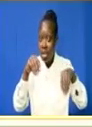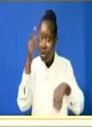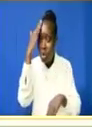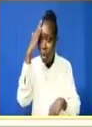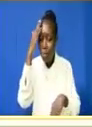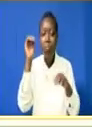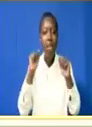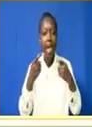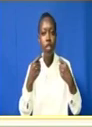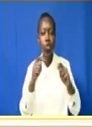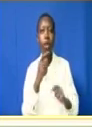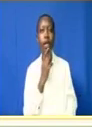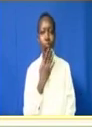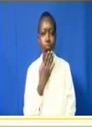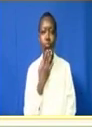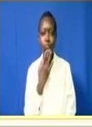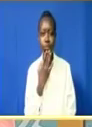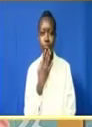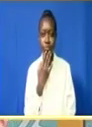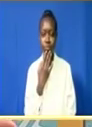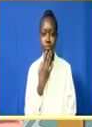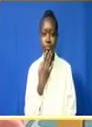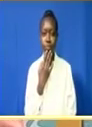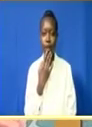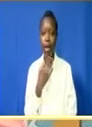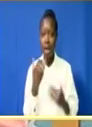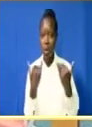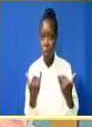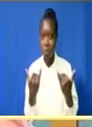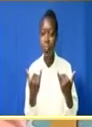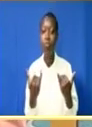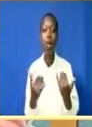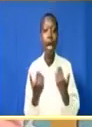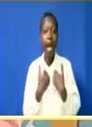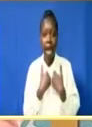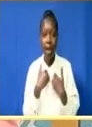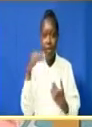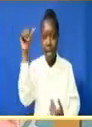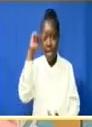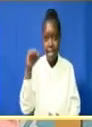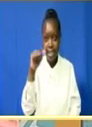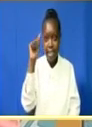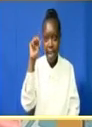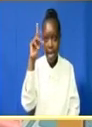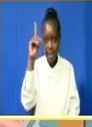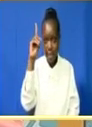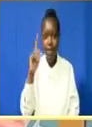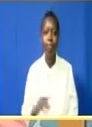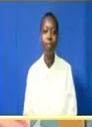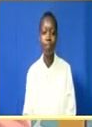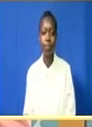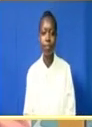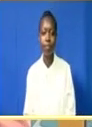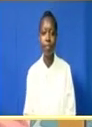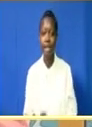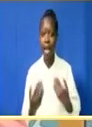I can try. Okay. Can I try? Try. Okay, so we have sand soil. Mm-hmm. Types of soil. Mm-hmm. We